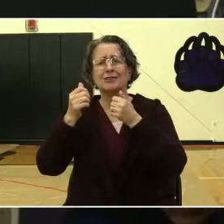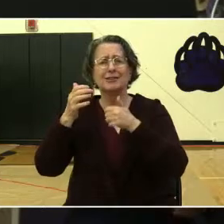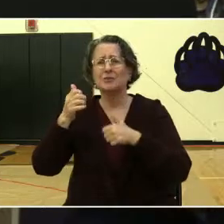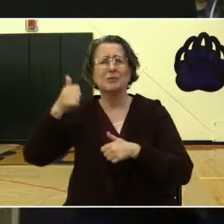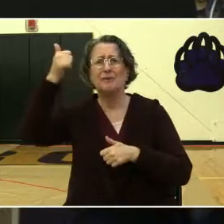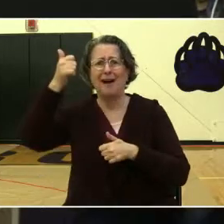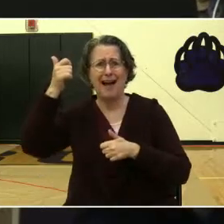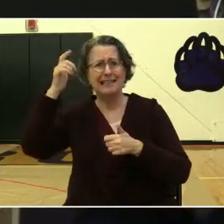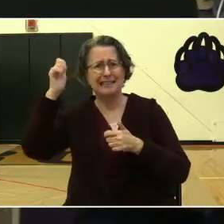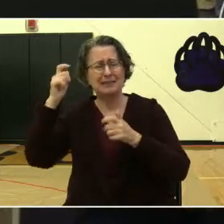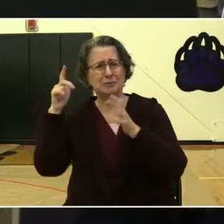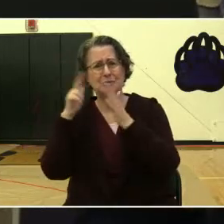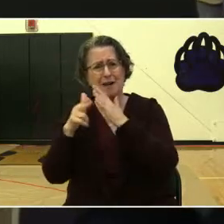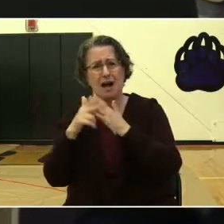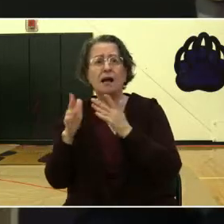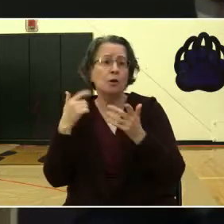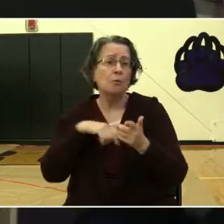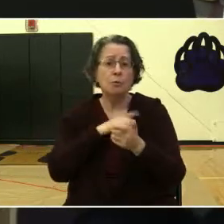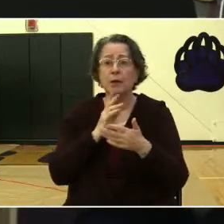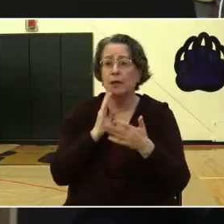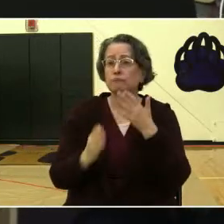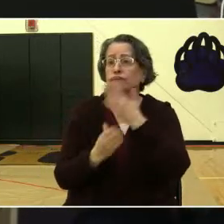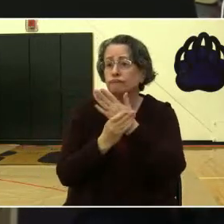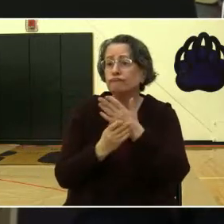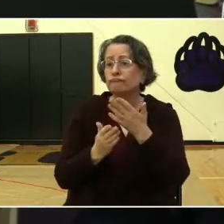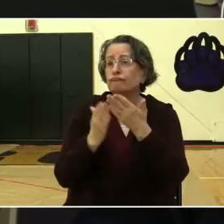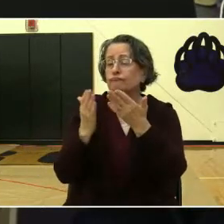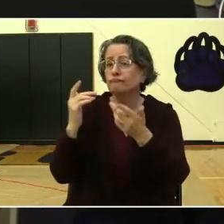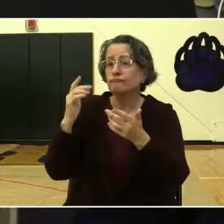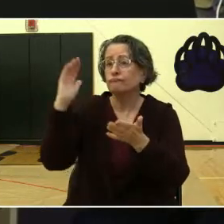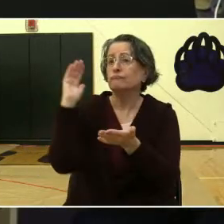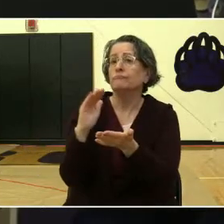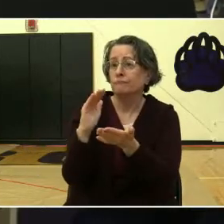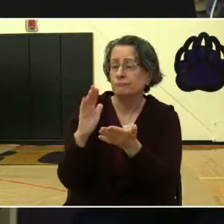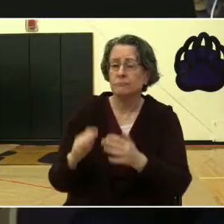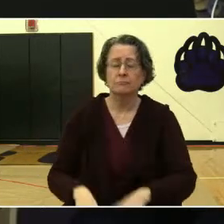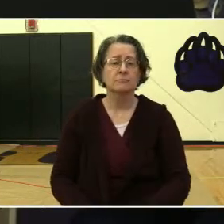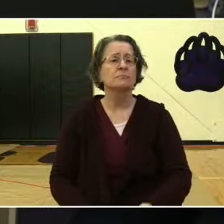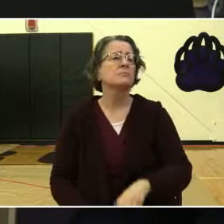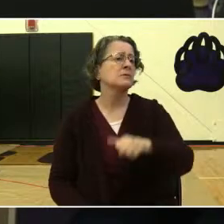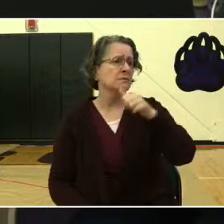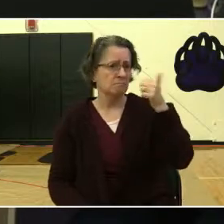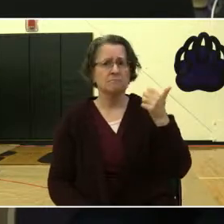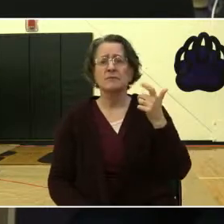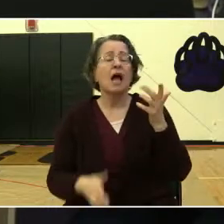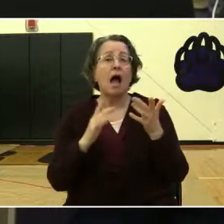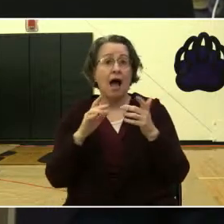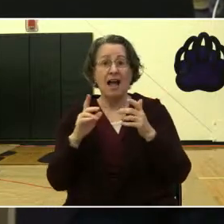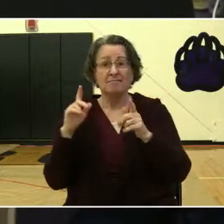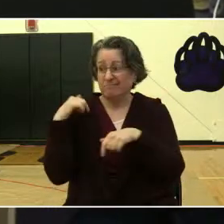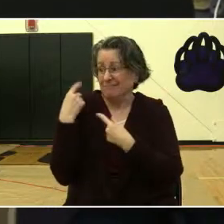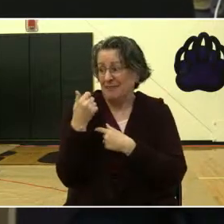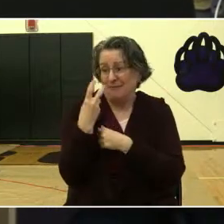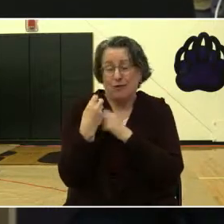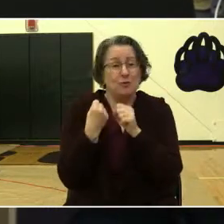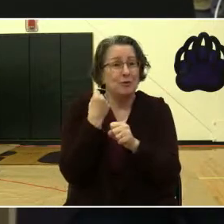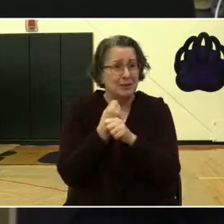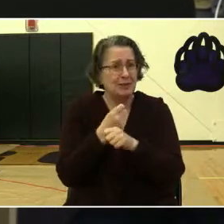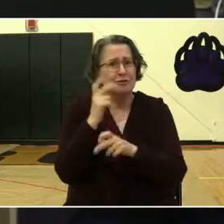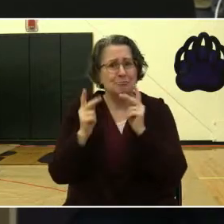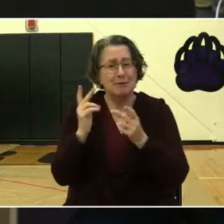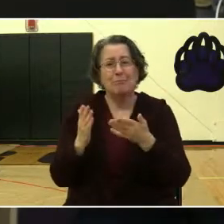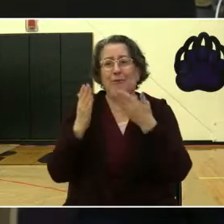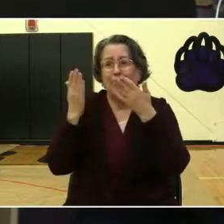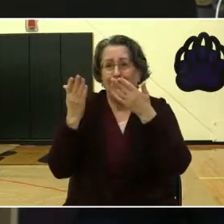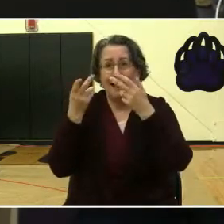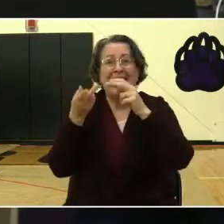reduce it and in other cases in recent years we've had uh motions to amend to increase the budget so it can go both ways but what